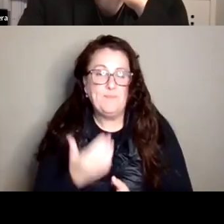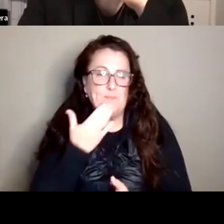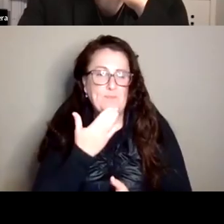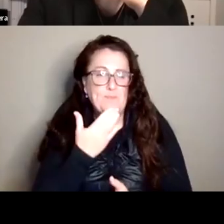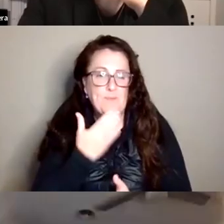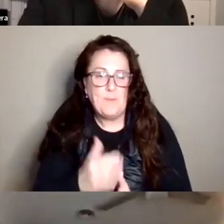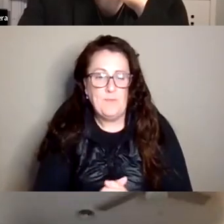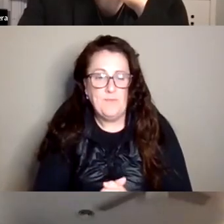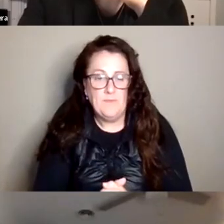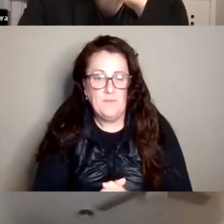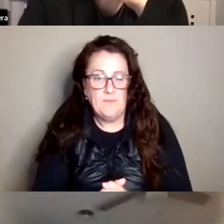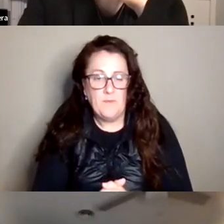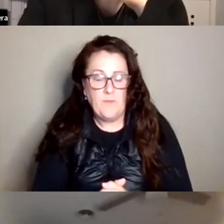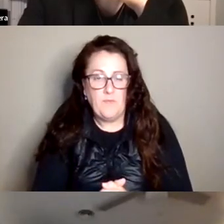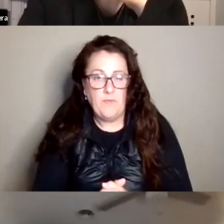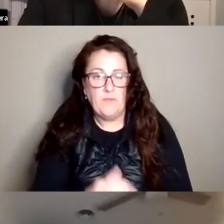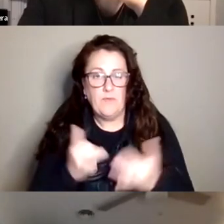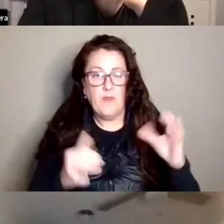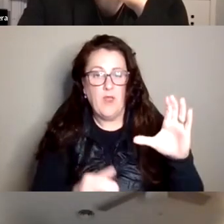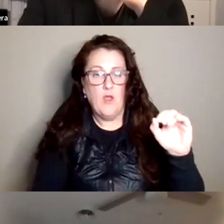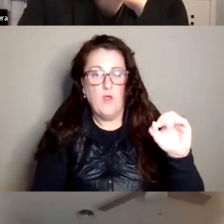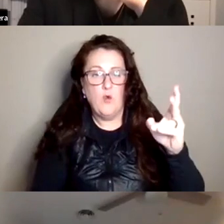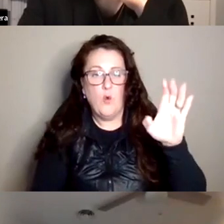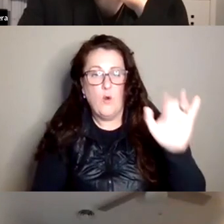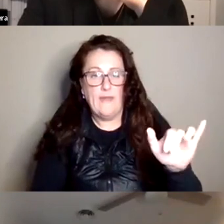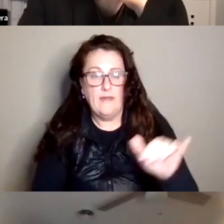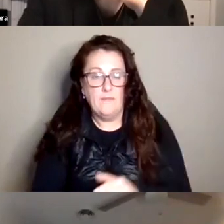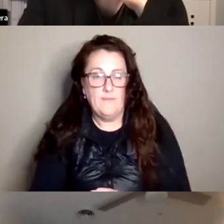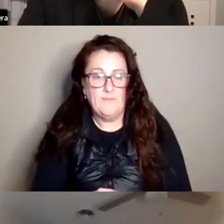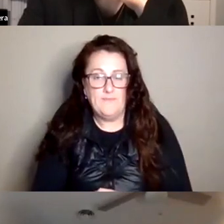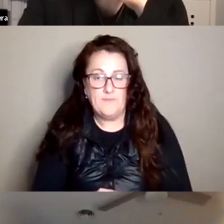that clarification. Let's go with Courtney Philly Carp.